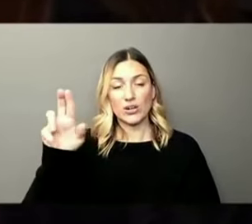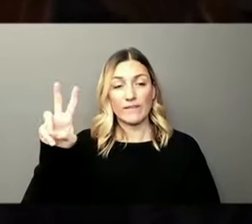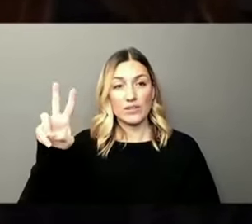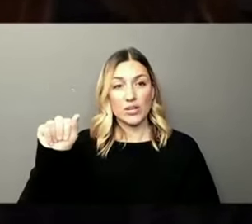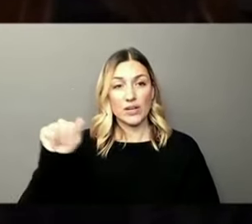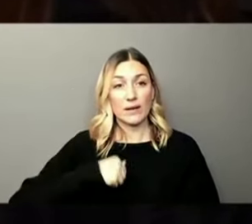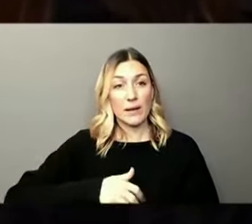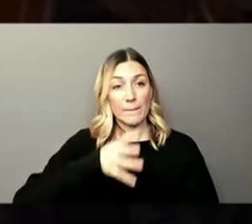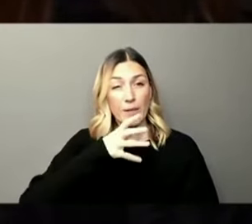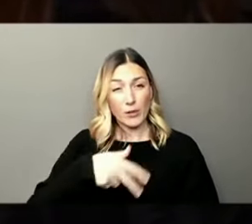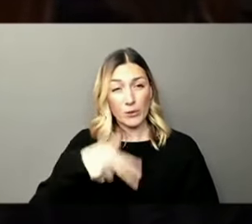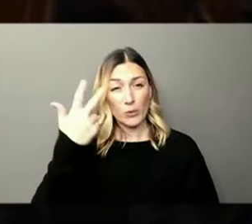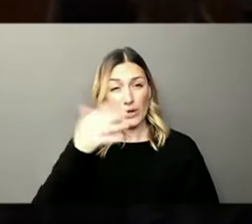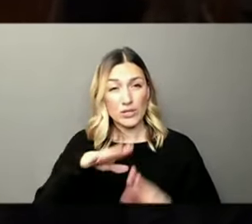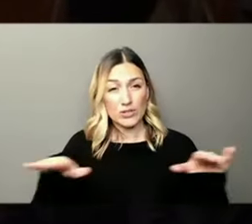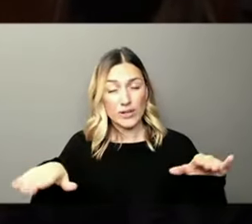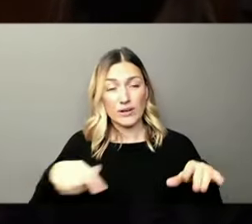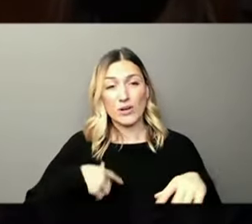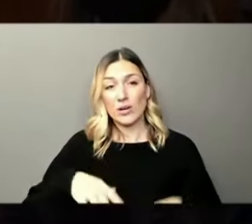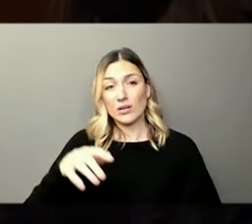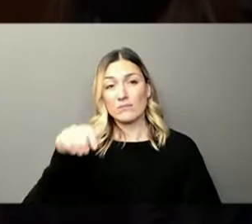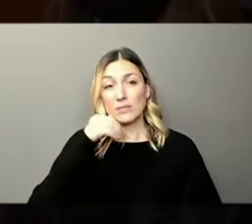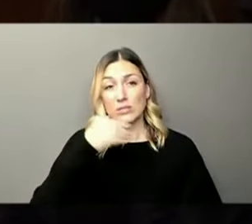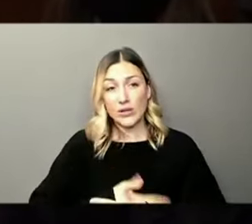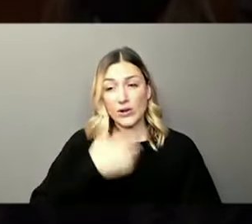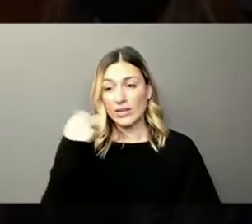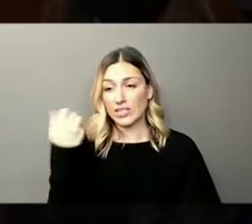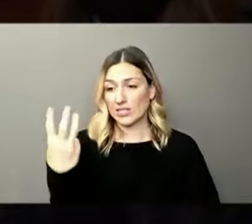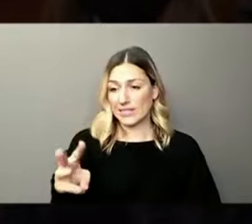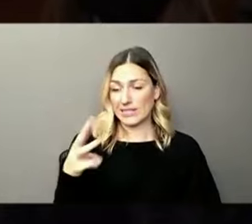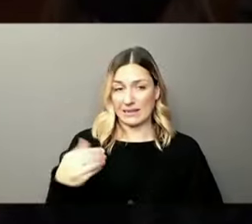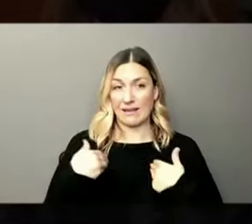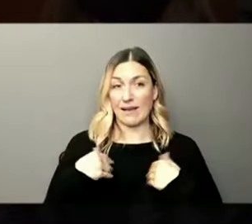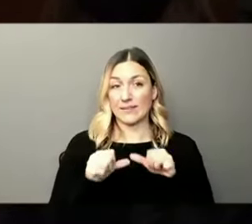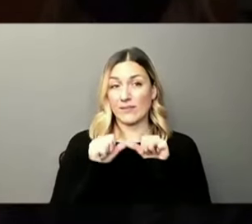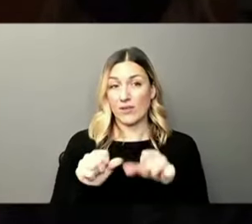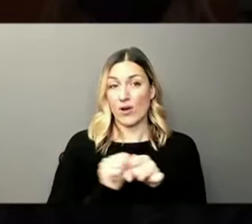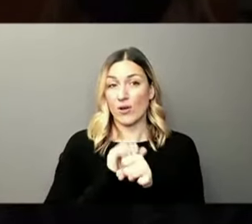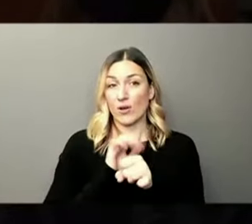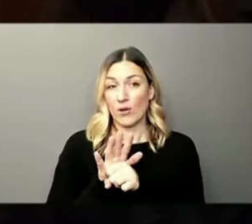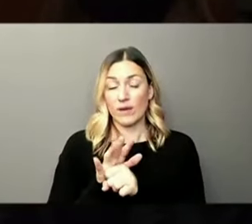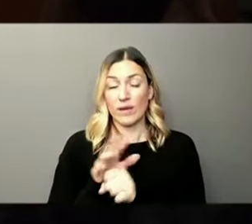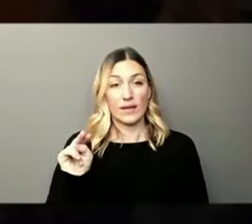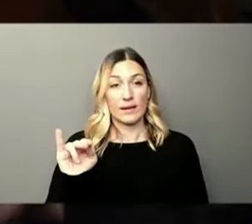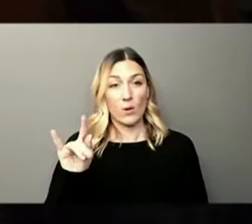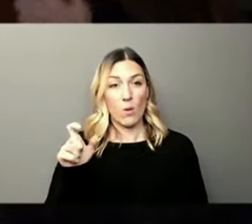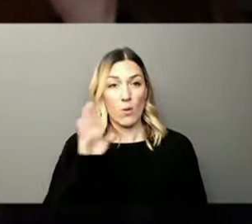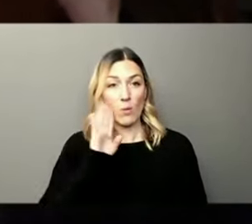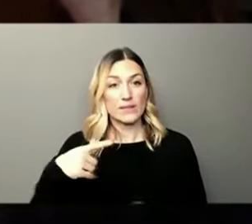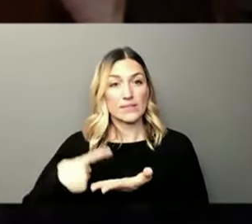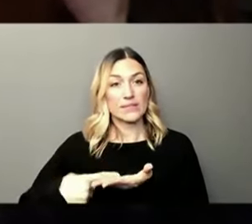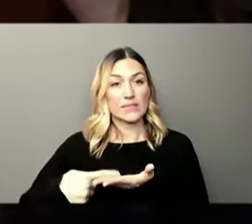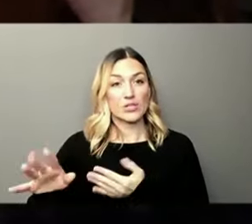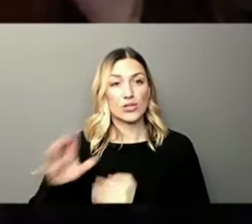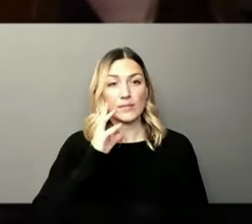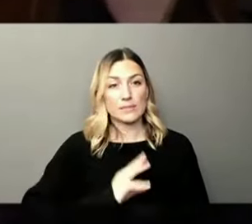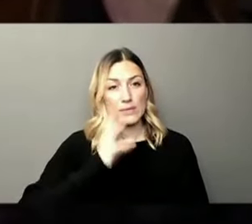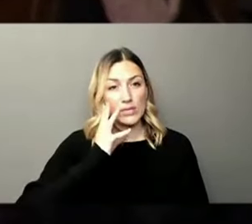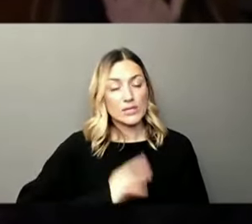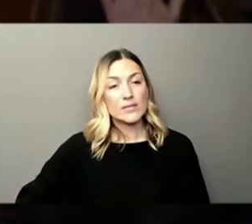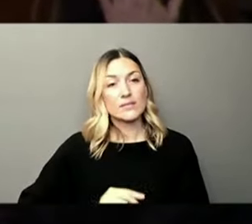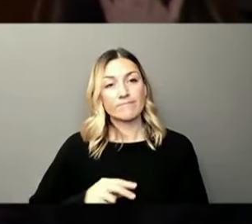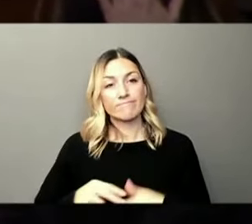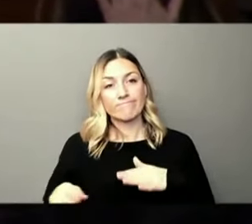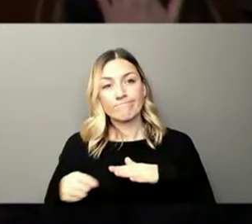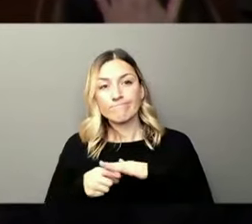here on behalf of her 16-year-old daughter who has long COVID. And Nicole will share with us her journey navigating the healthcare